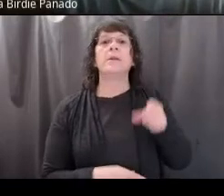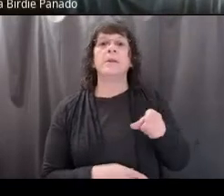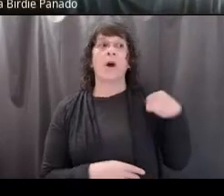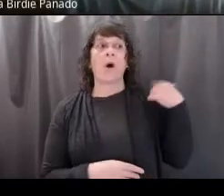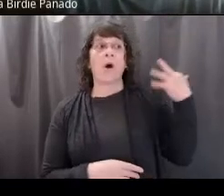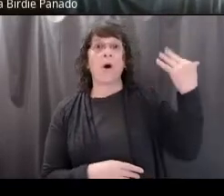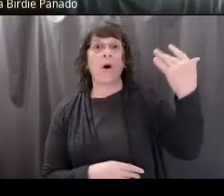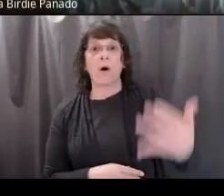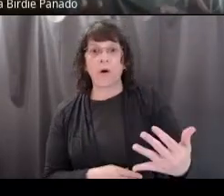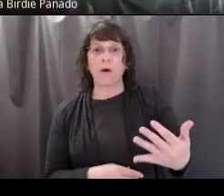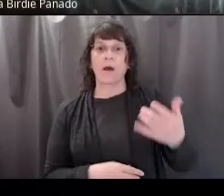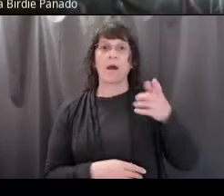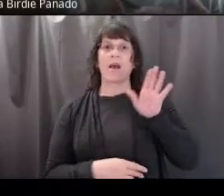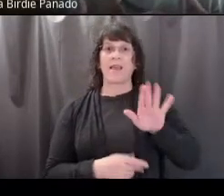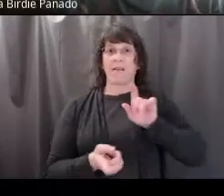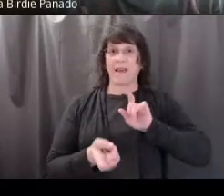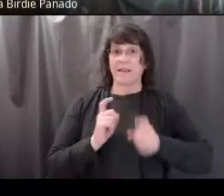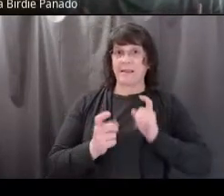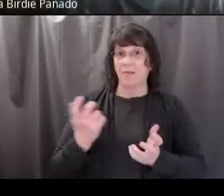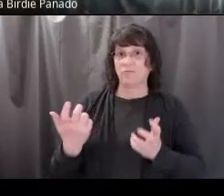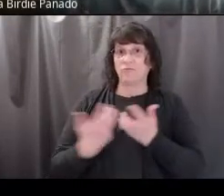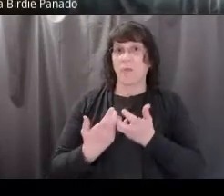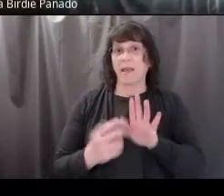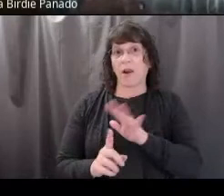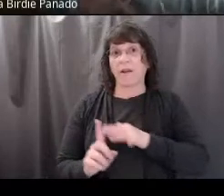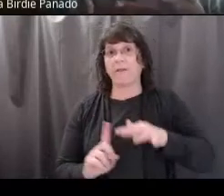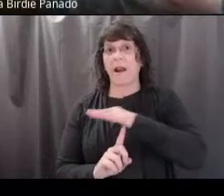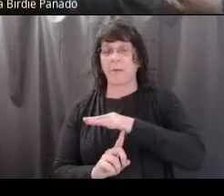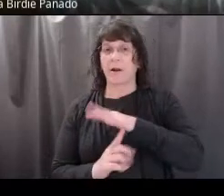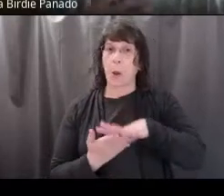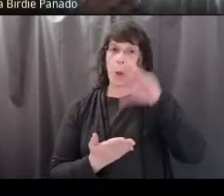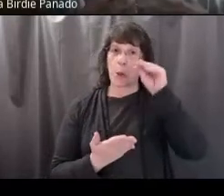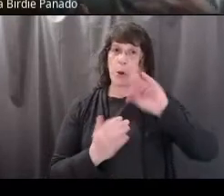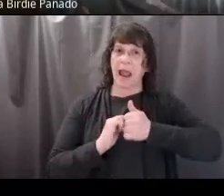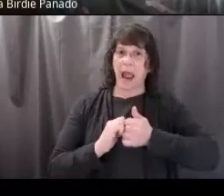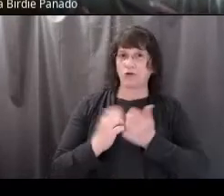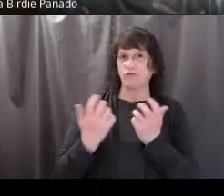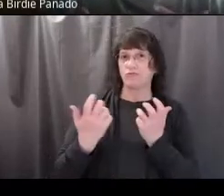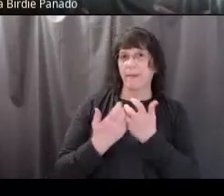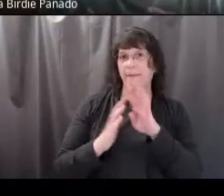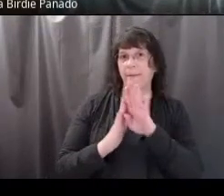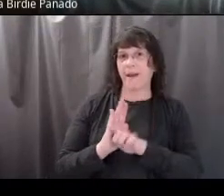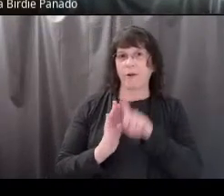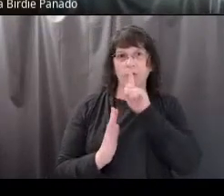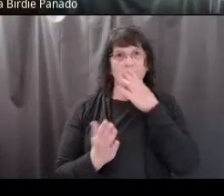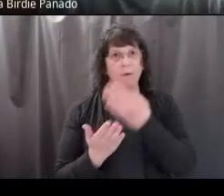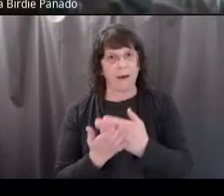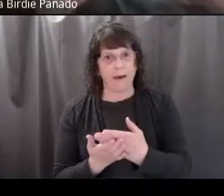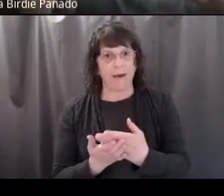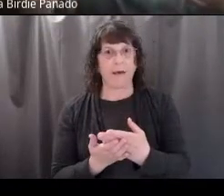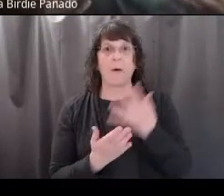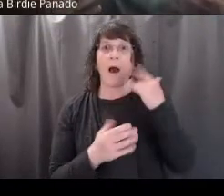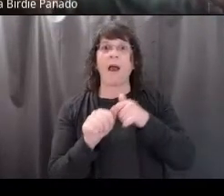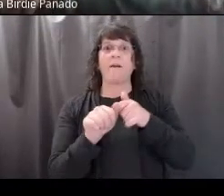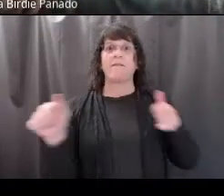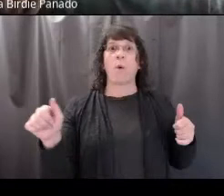Over time, they have adapted to their environment and they learned to blend in very well to